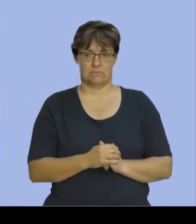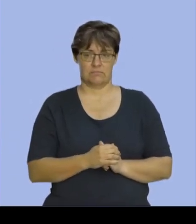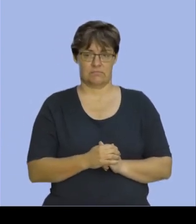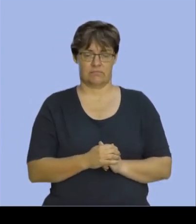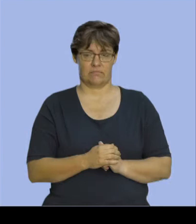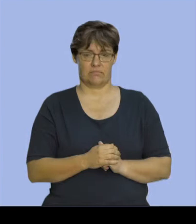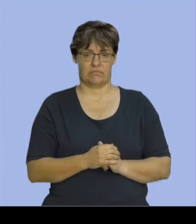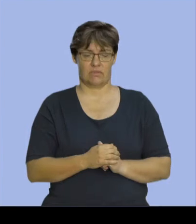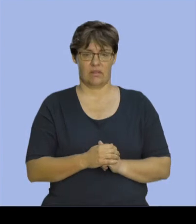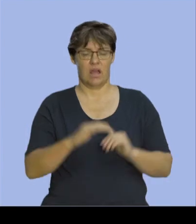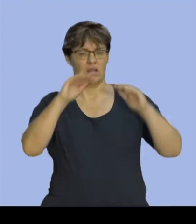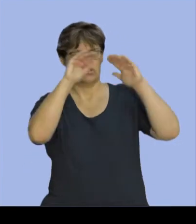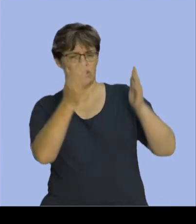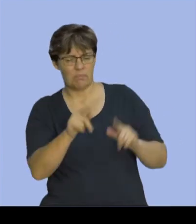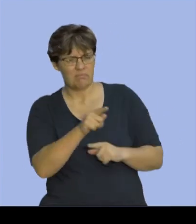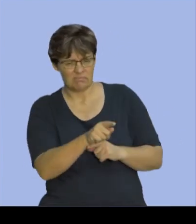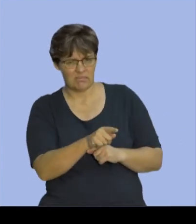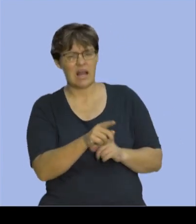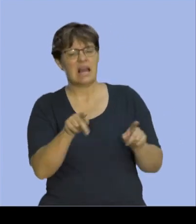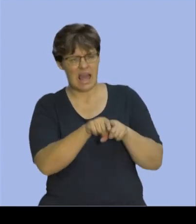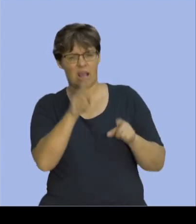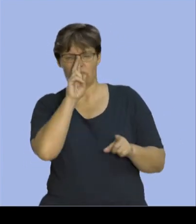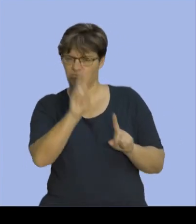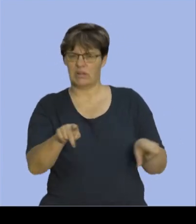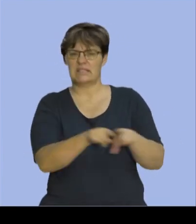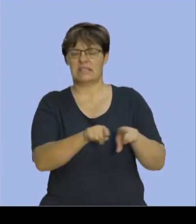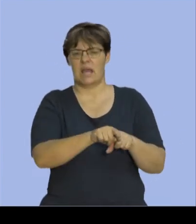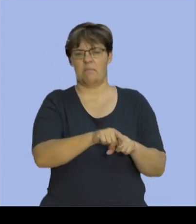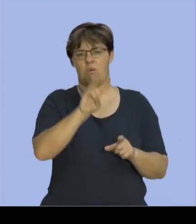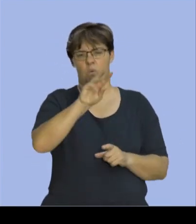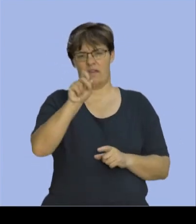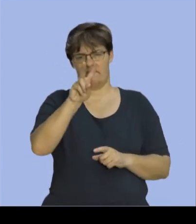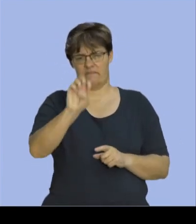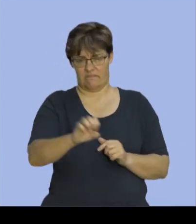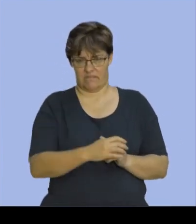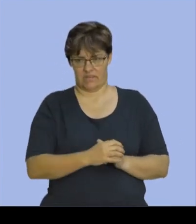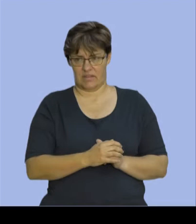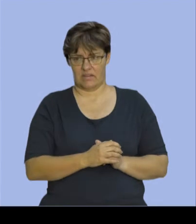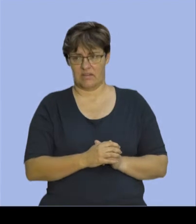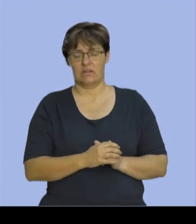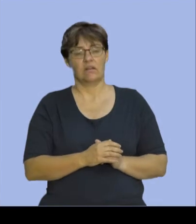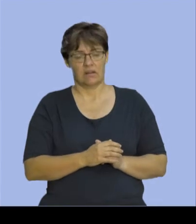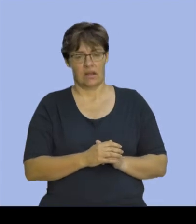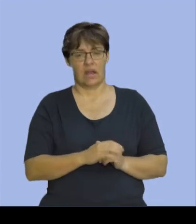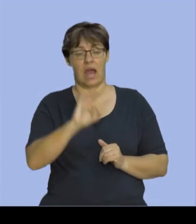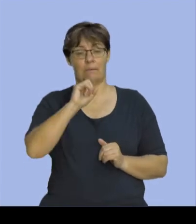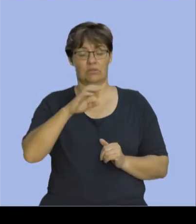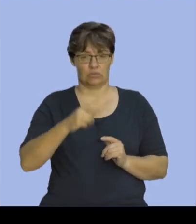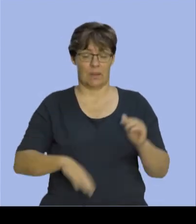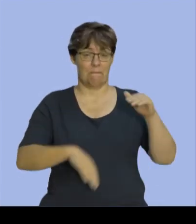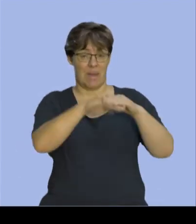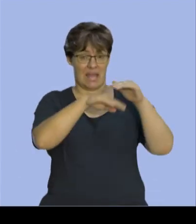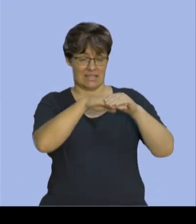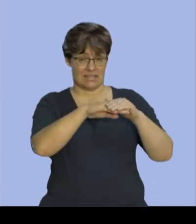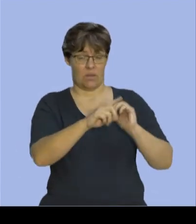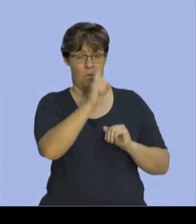right? Now, the shape is also still a wave-like shape, the amplitude of this is 1,